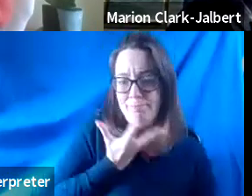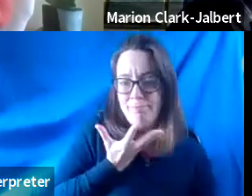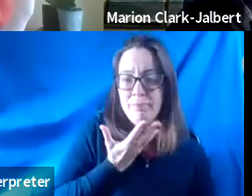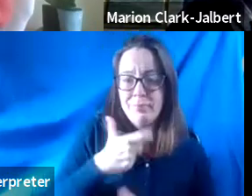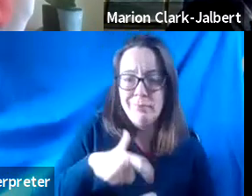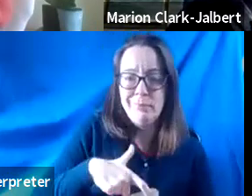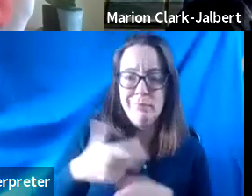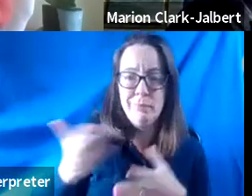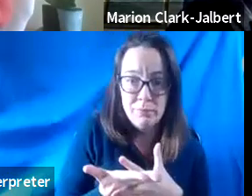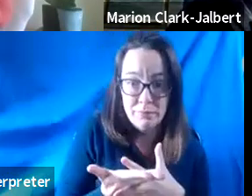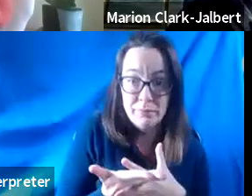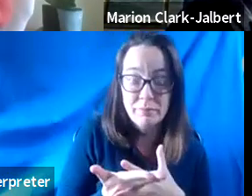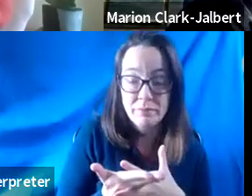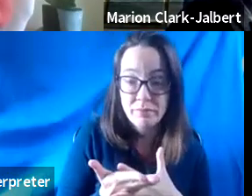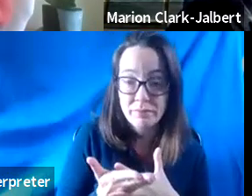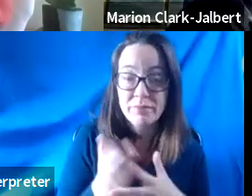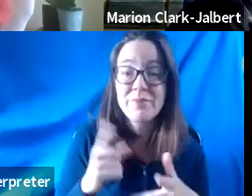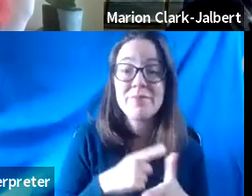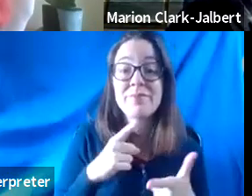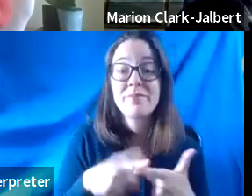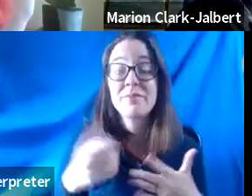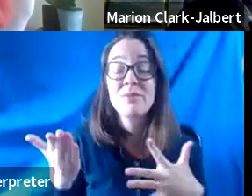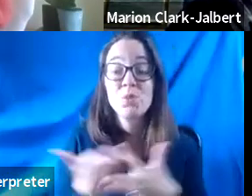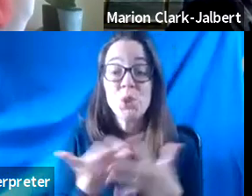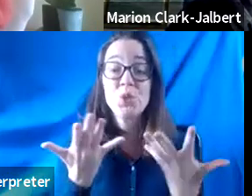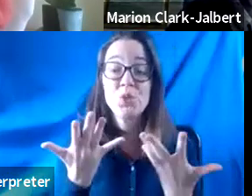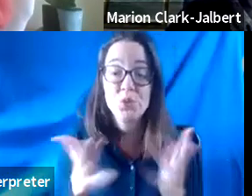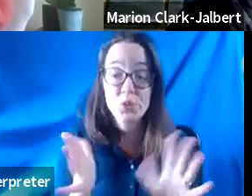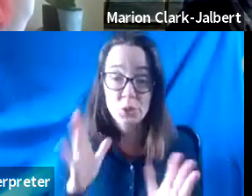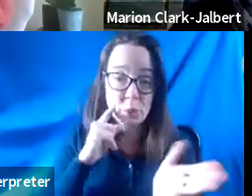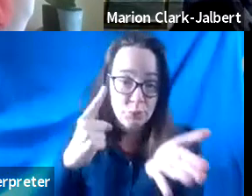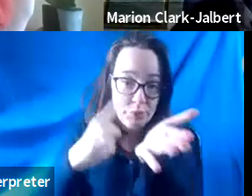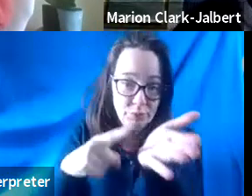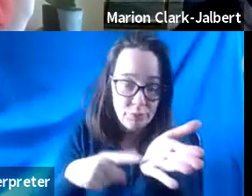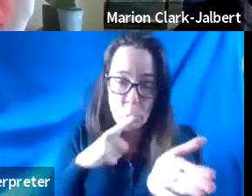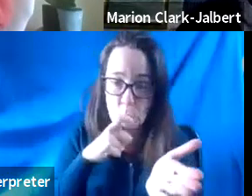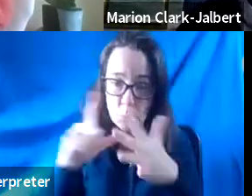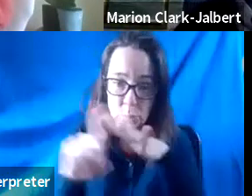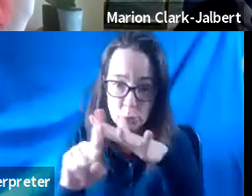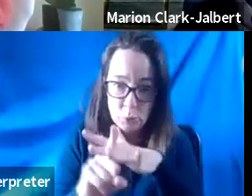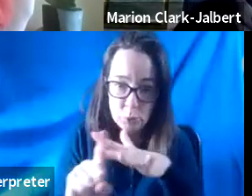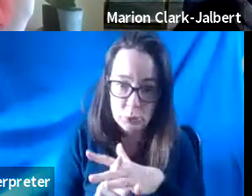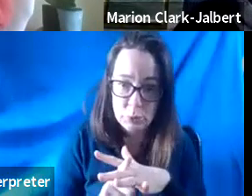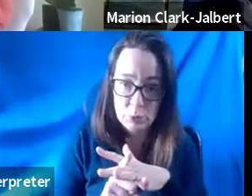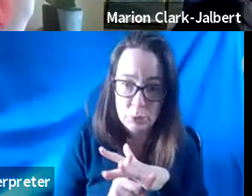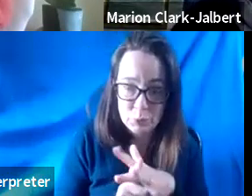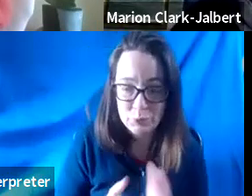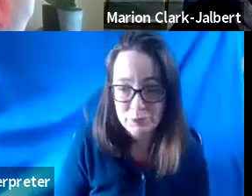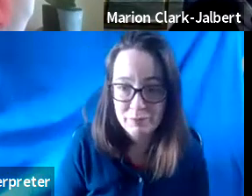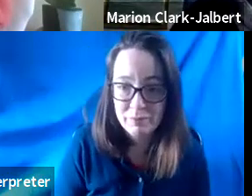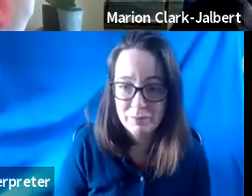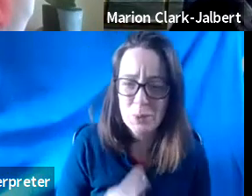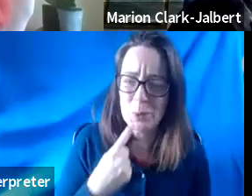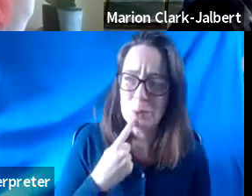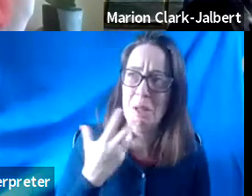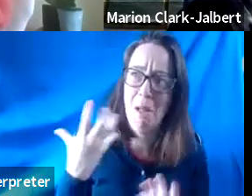you remind me that when everybody comes back to do an attendance check-in? Because I'm not seeing. Now you're asking a lot, Deborah. I know, I'm demanding.